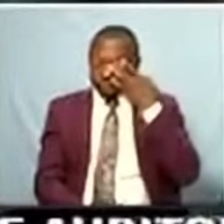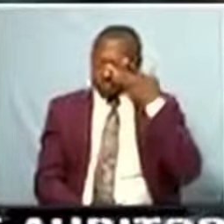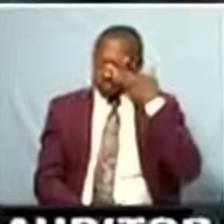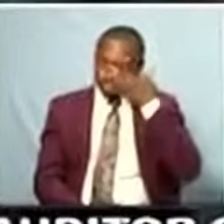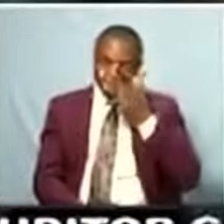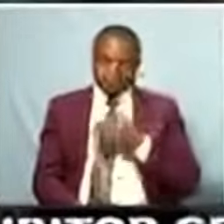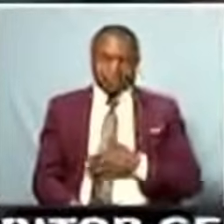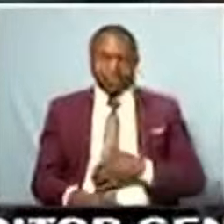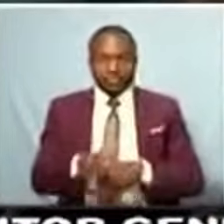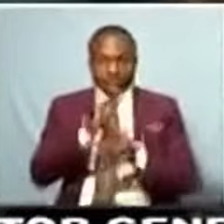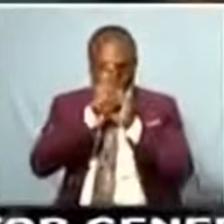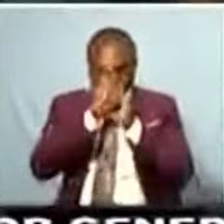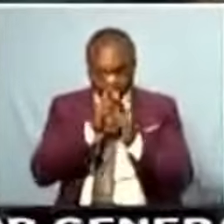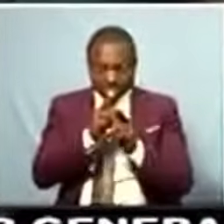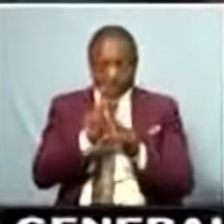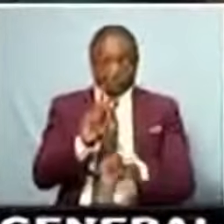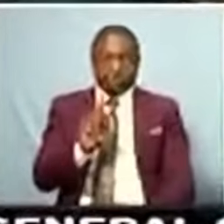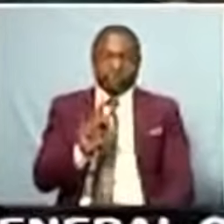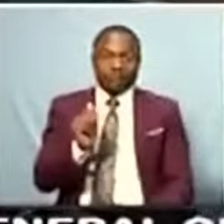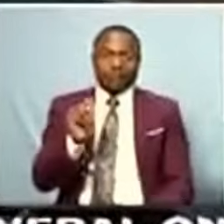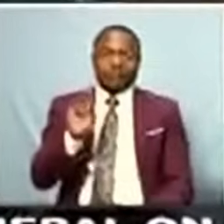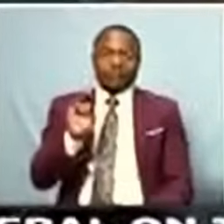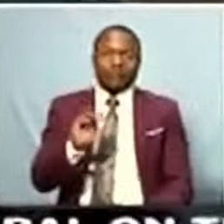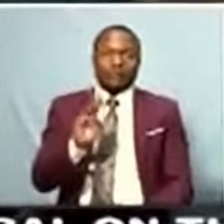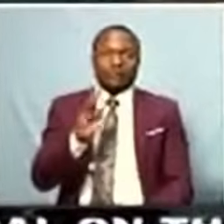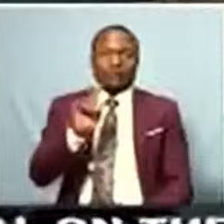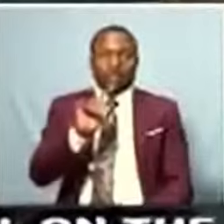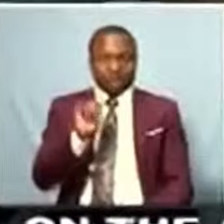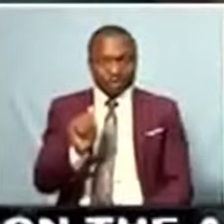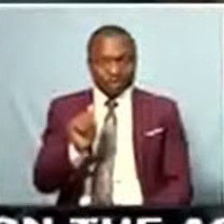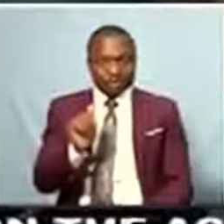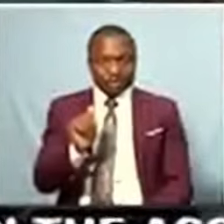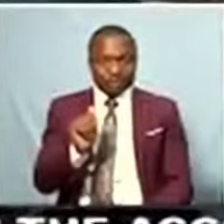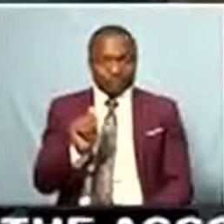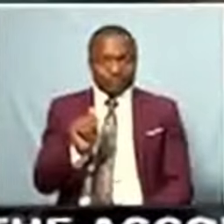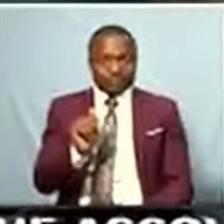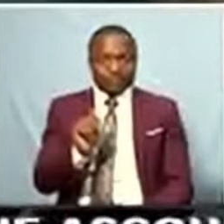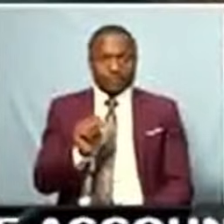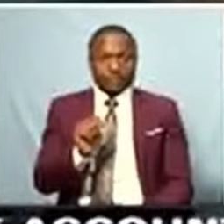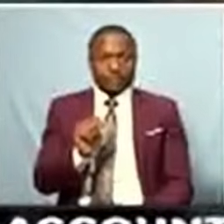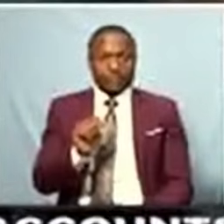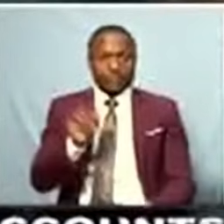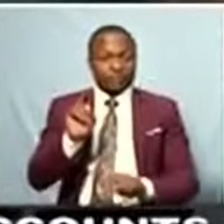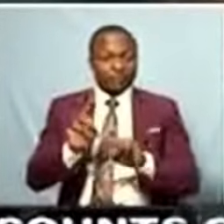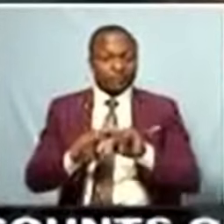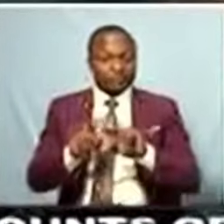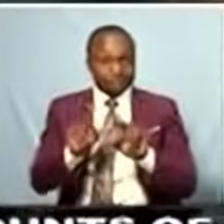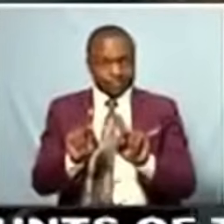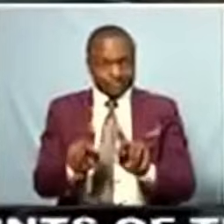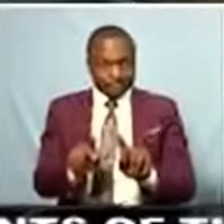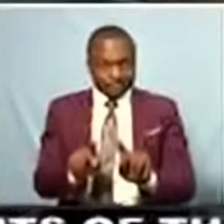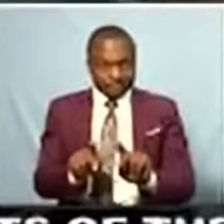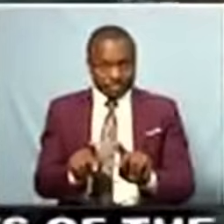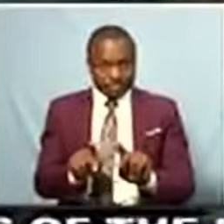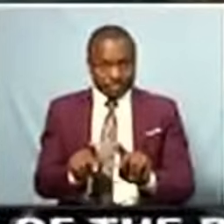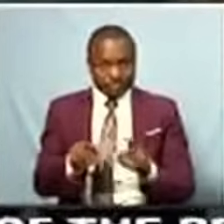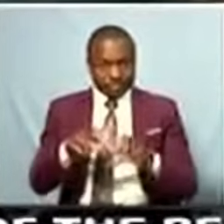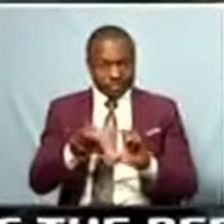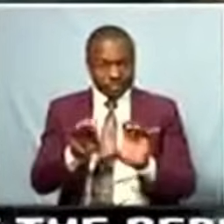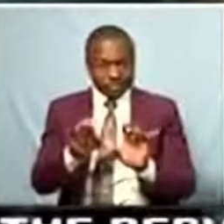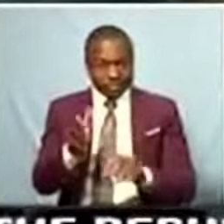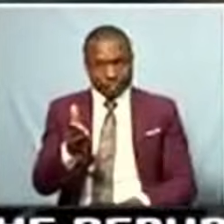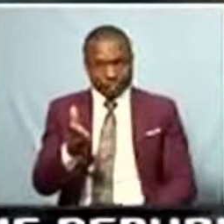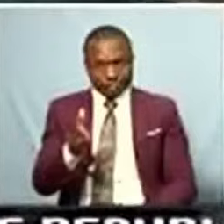Thank you, Honorable Kambita. Honorable Mwamba, has your question been answered? Chairperson. Okay. Proceed, Honorable